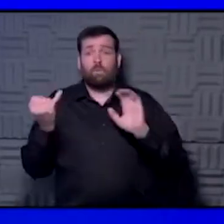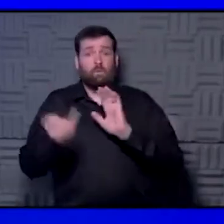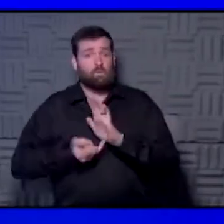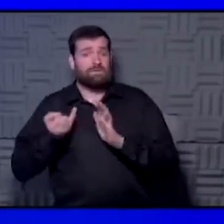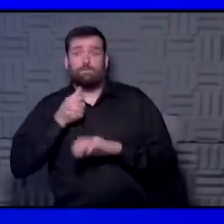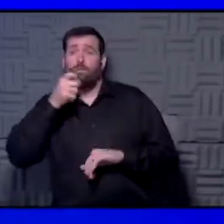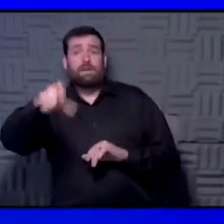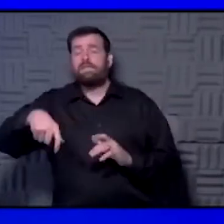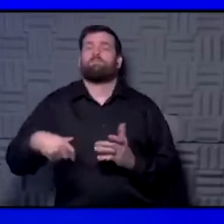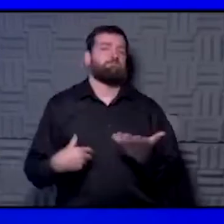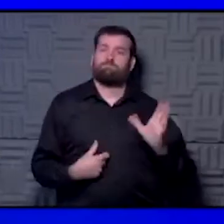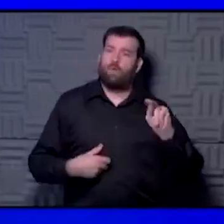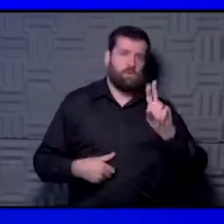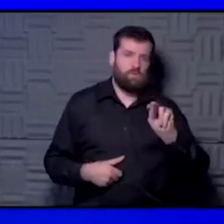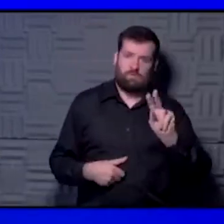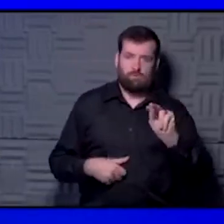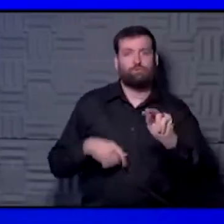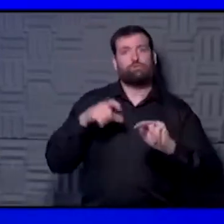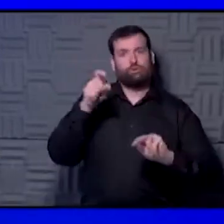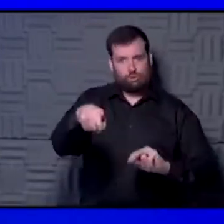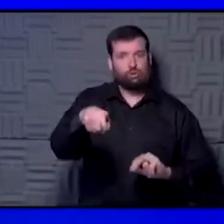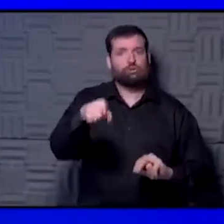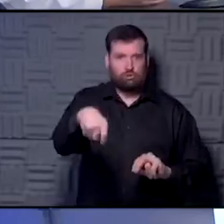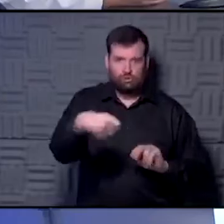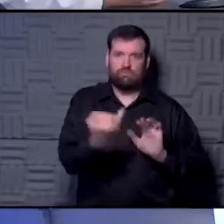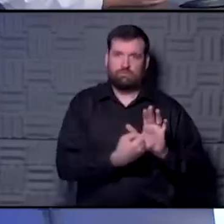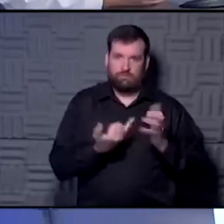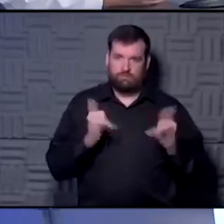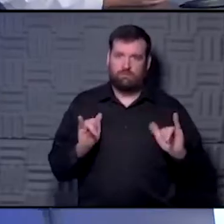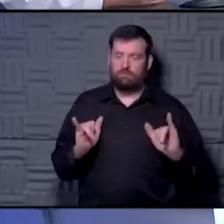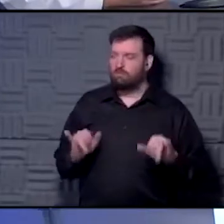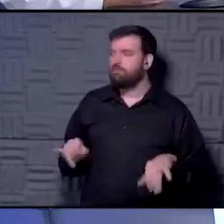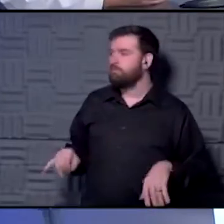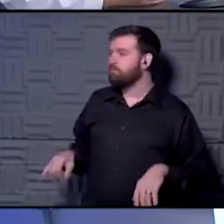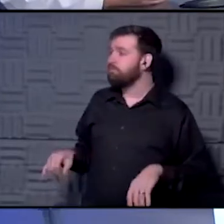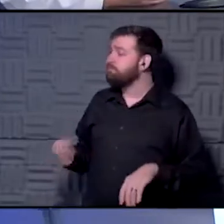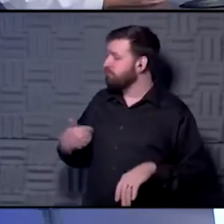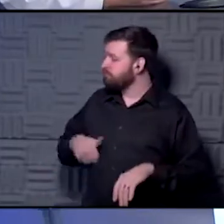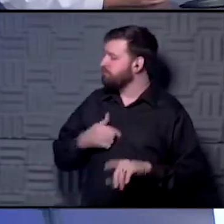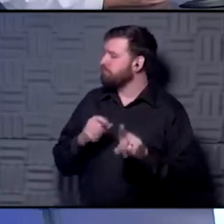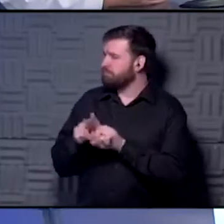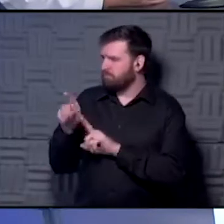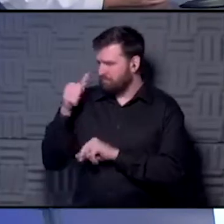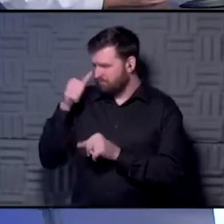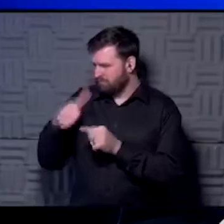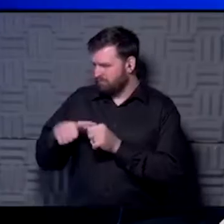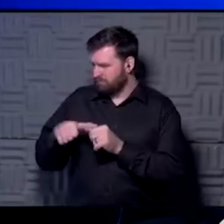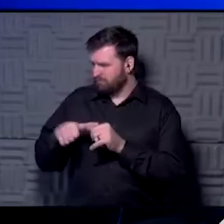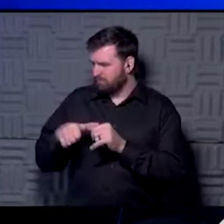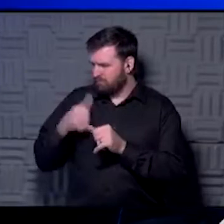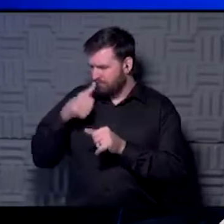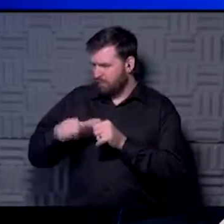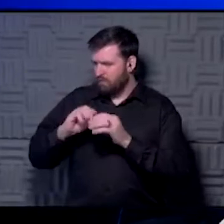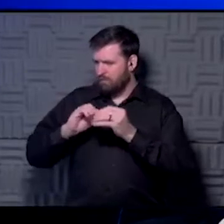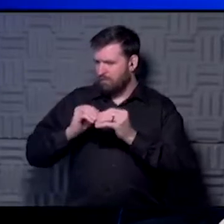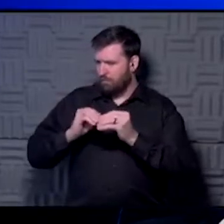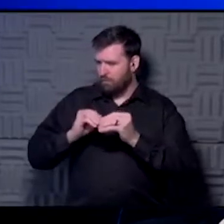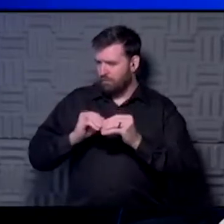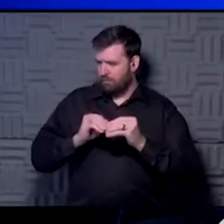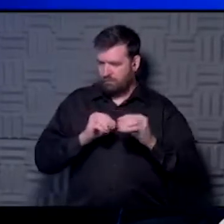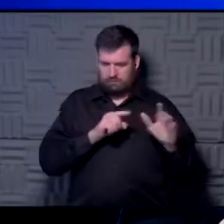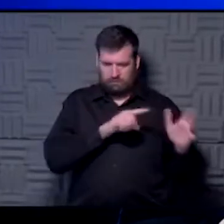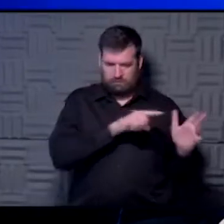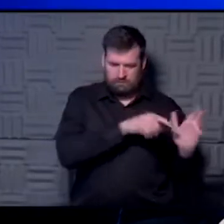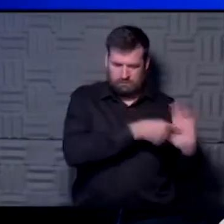quarantine for 14 days, unfortunately, because of the incubation period. And what we know is that, I'm trying to remember the numbers here, but the further you